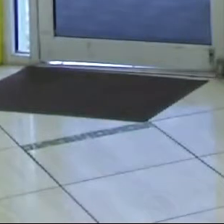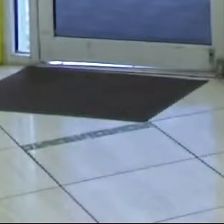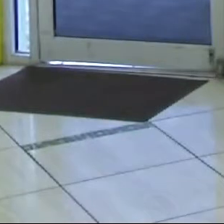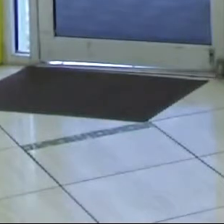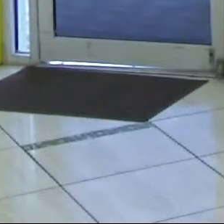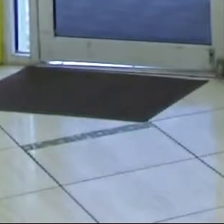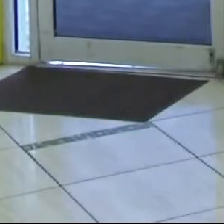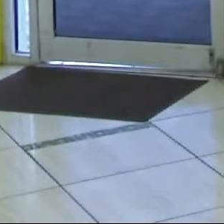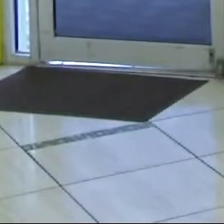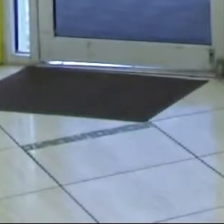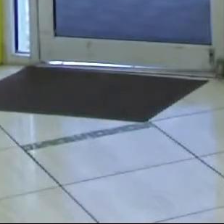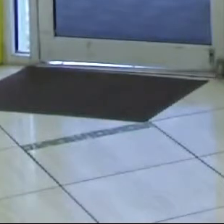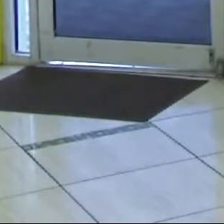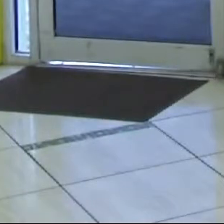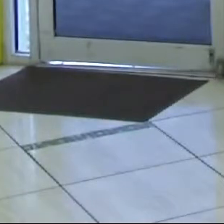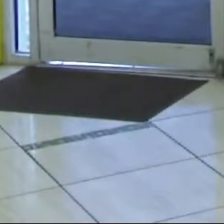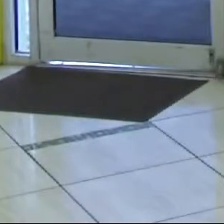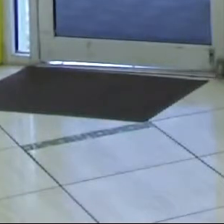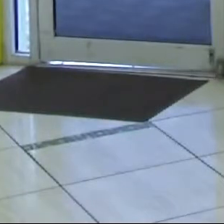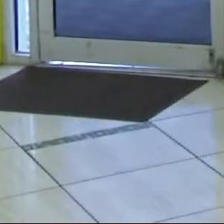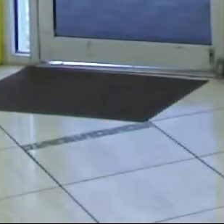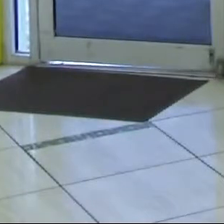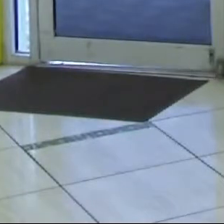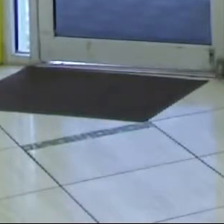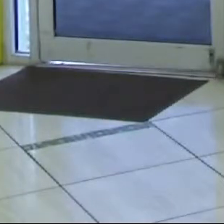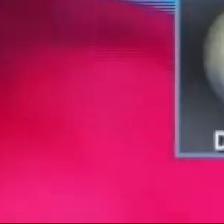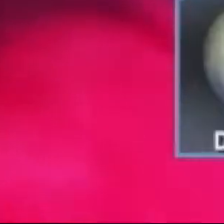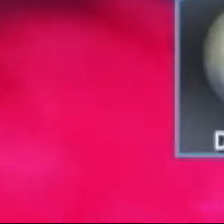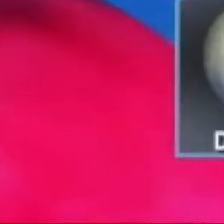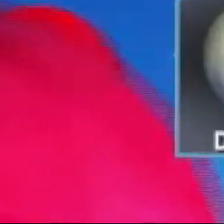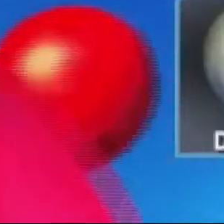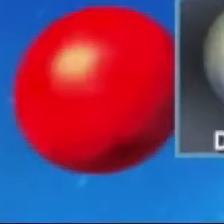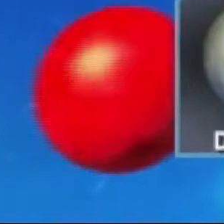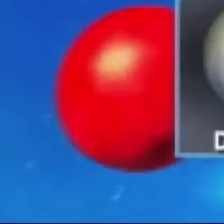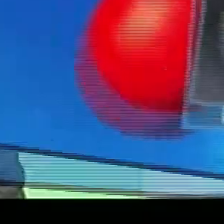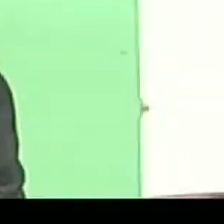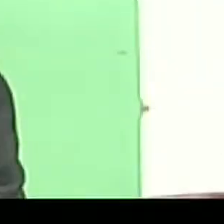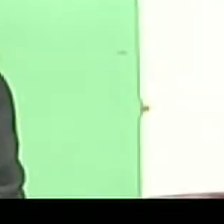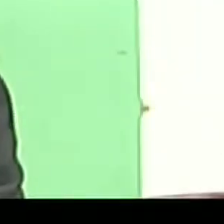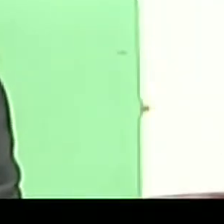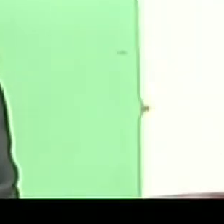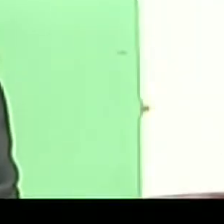Could a national lottery be an eventual reality?